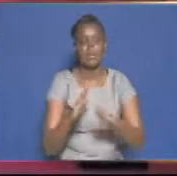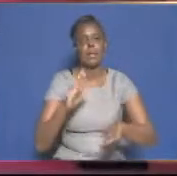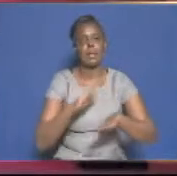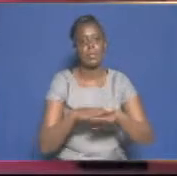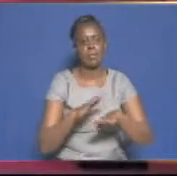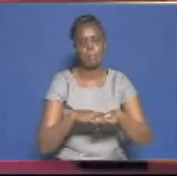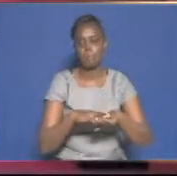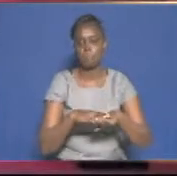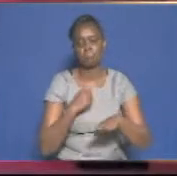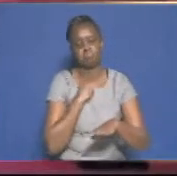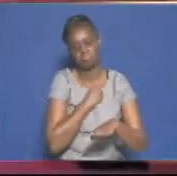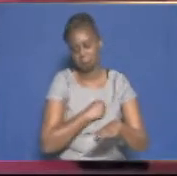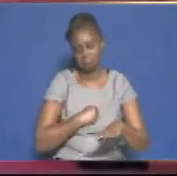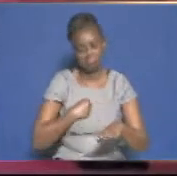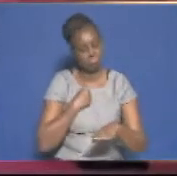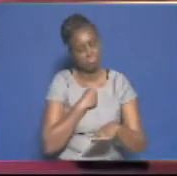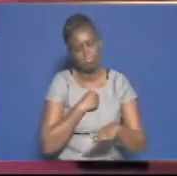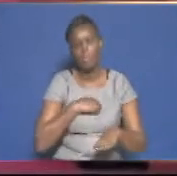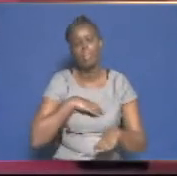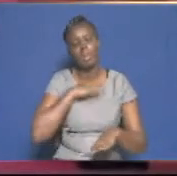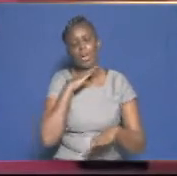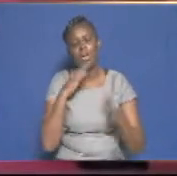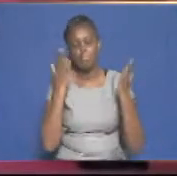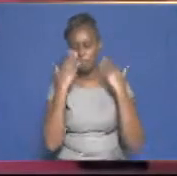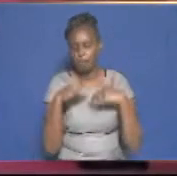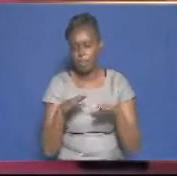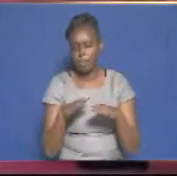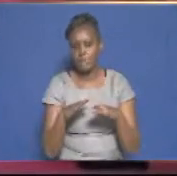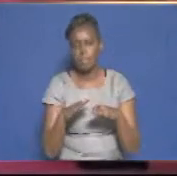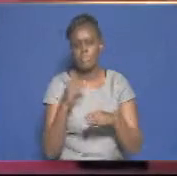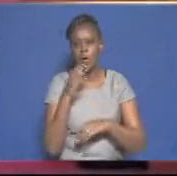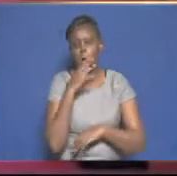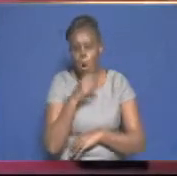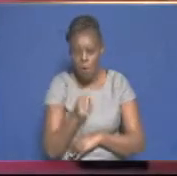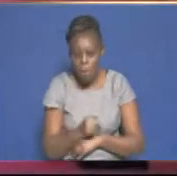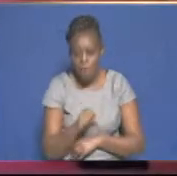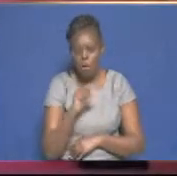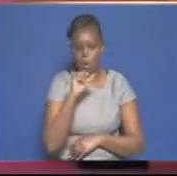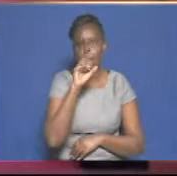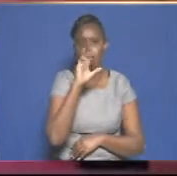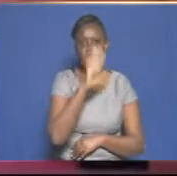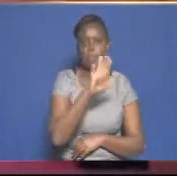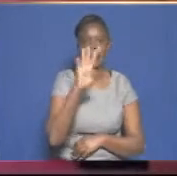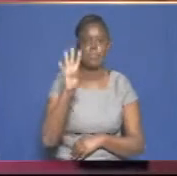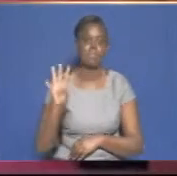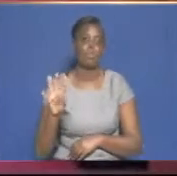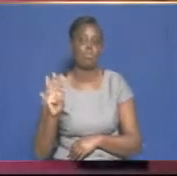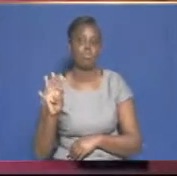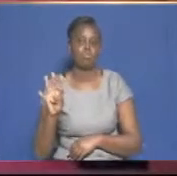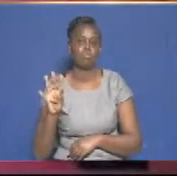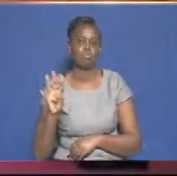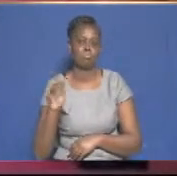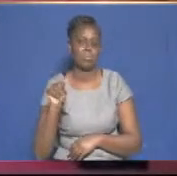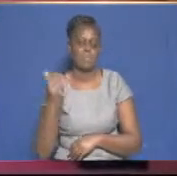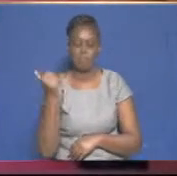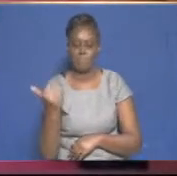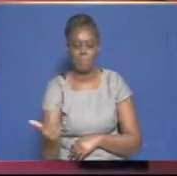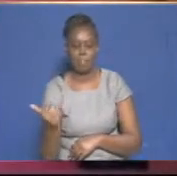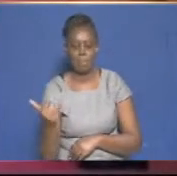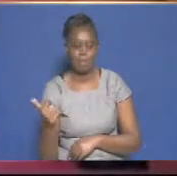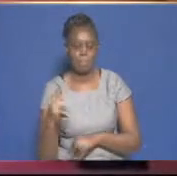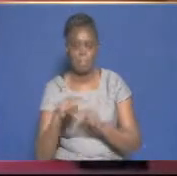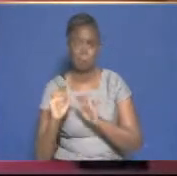on at 54, he's quite a tender age. But we leave that to God,